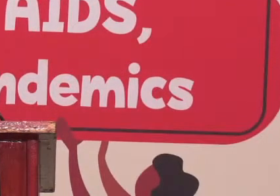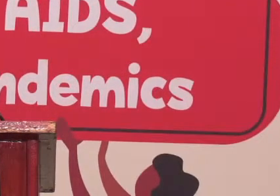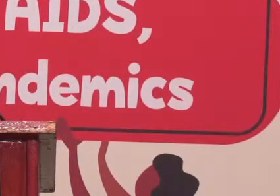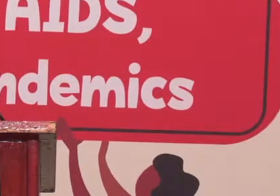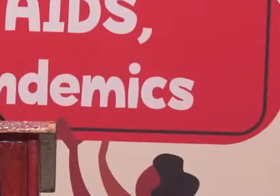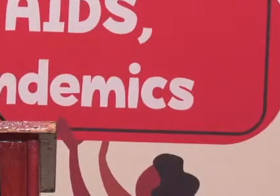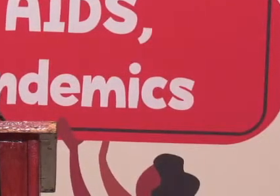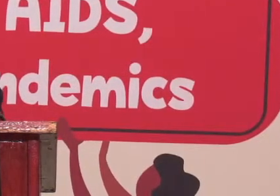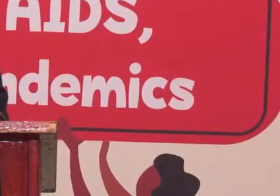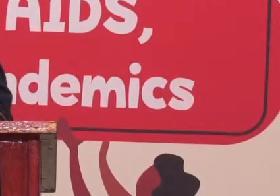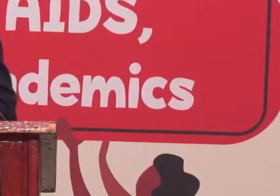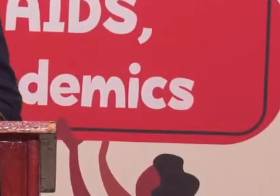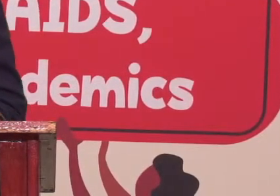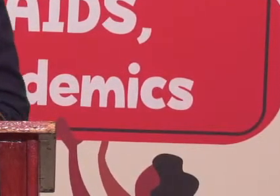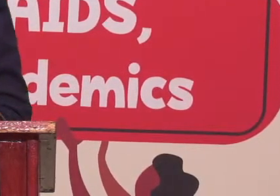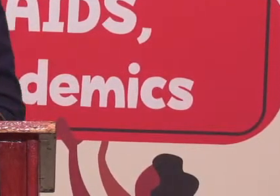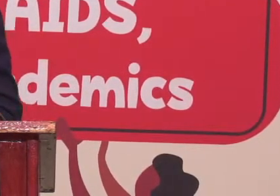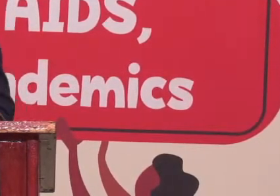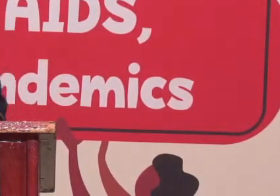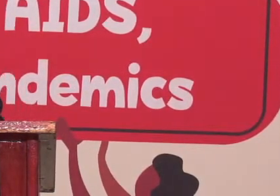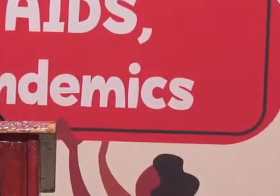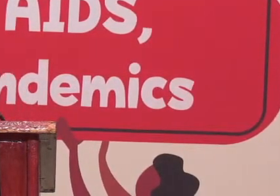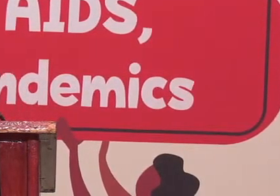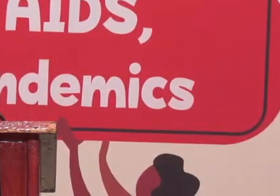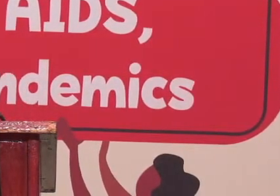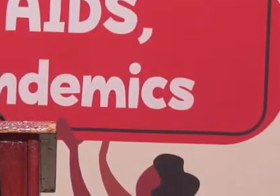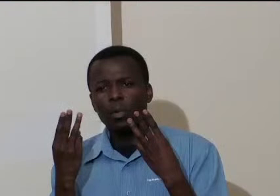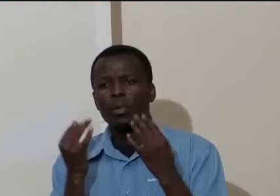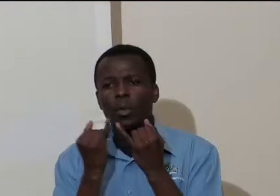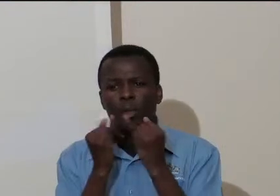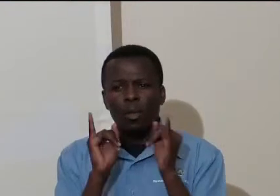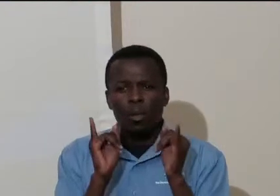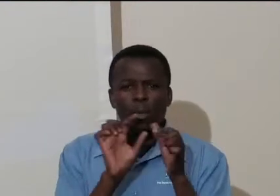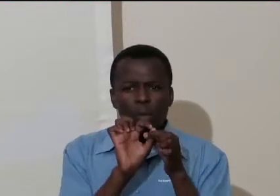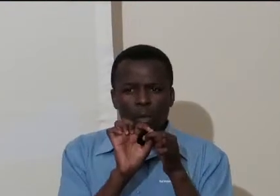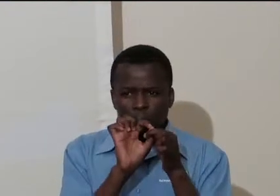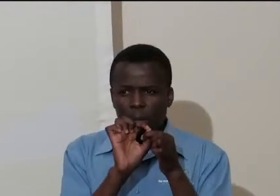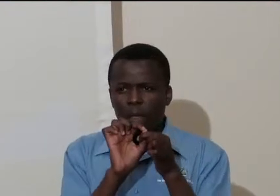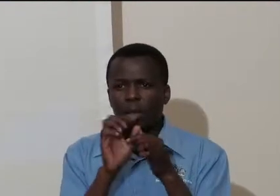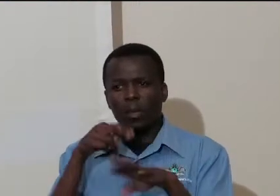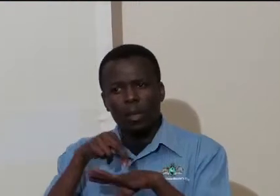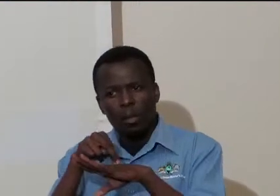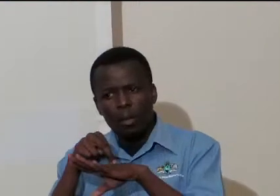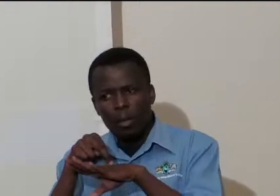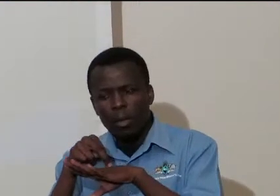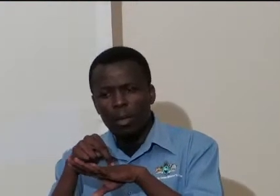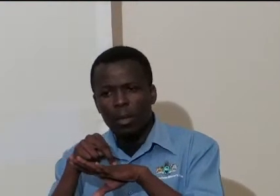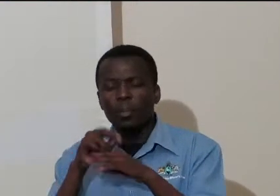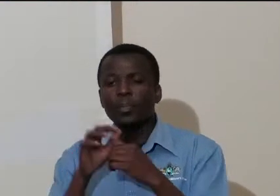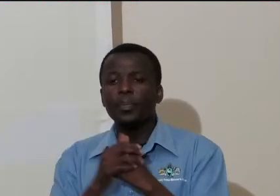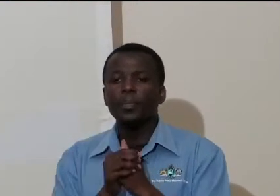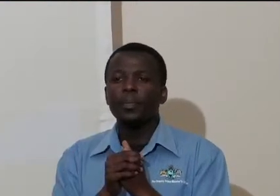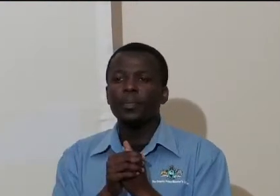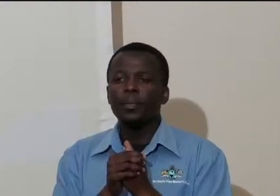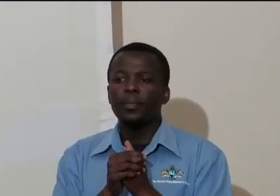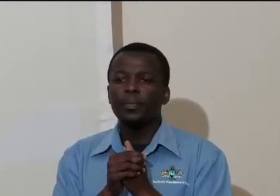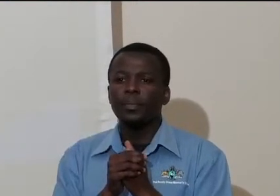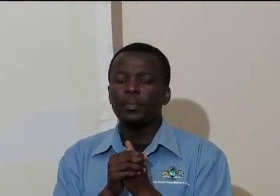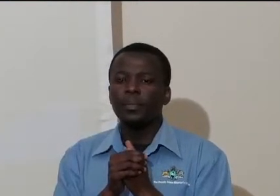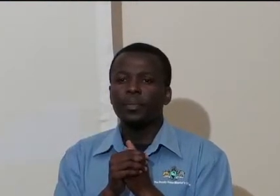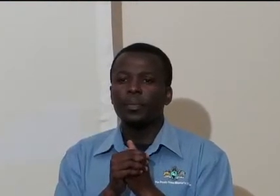civil society, and private sector representatives, allow me to